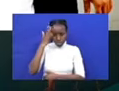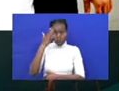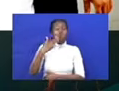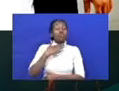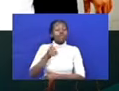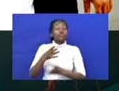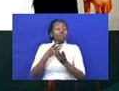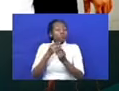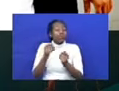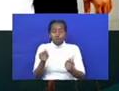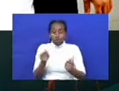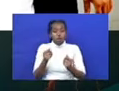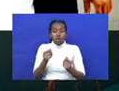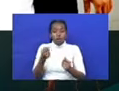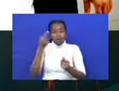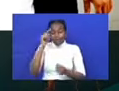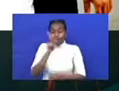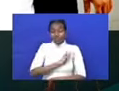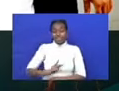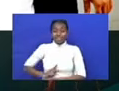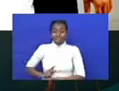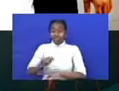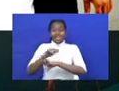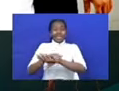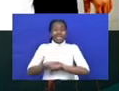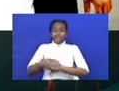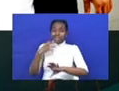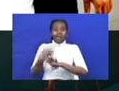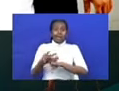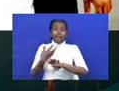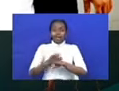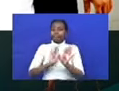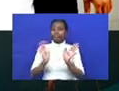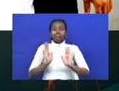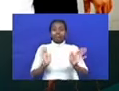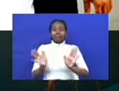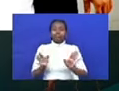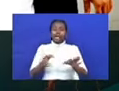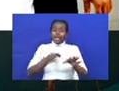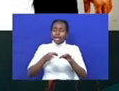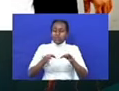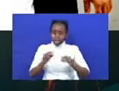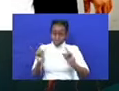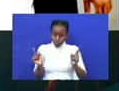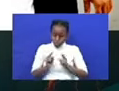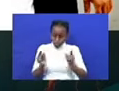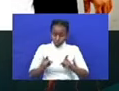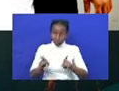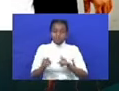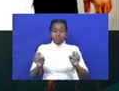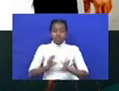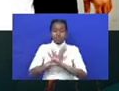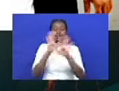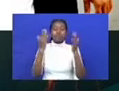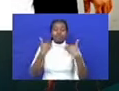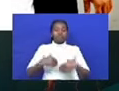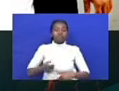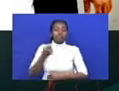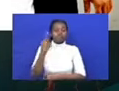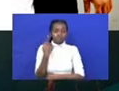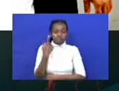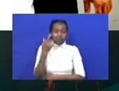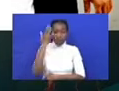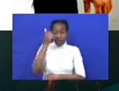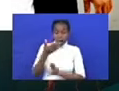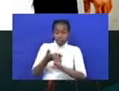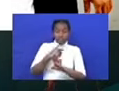give me English. I don't want a lot of English. Because let me tell you, when we had